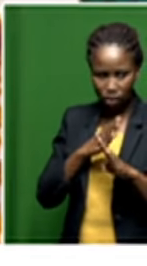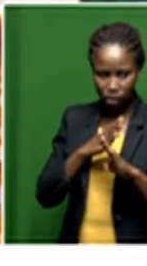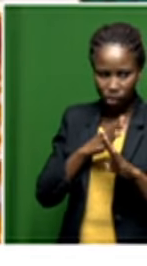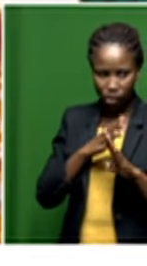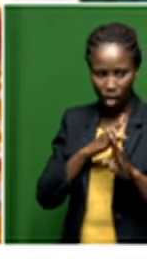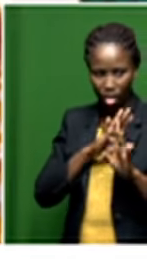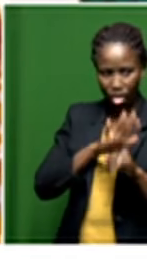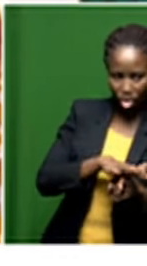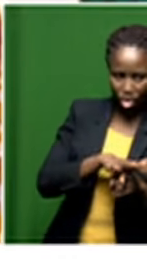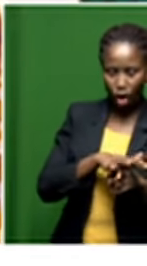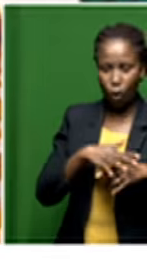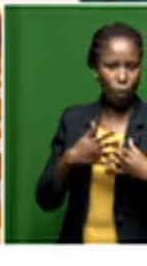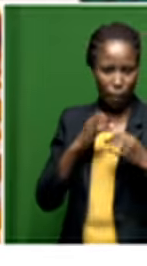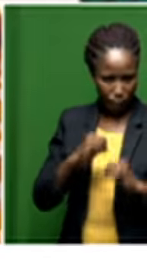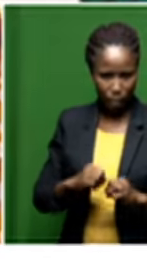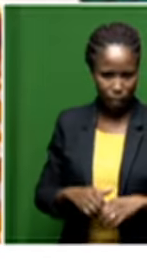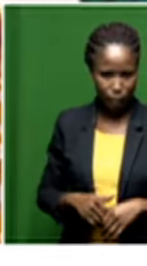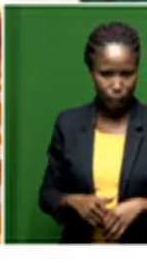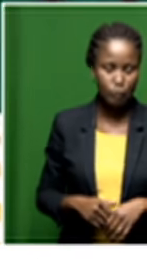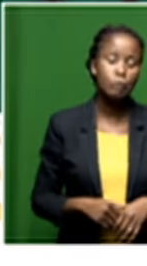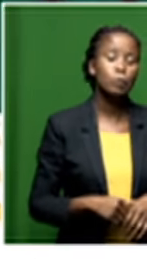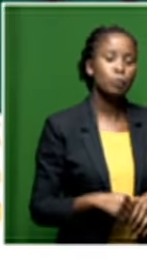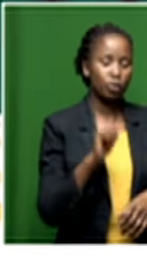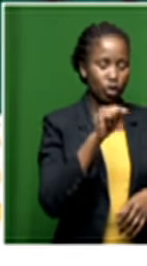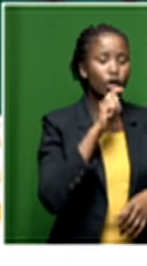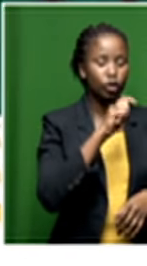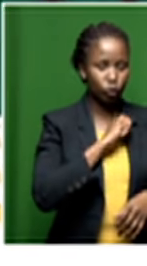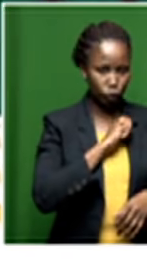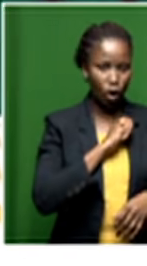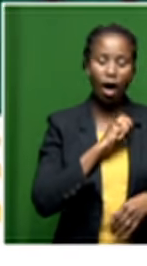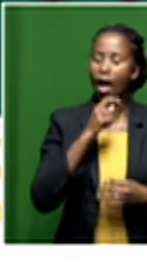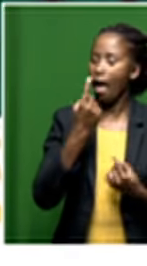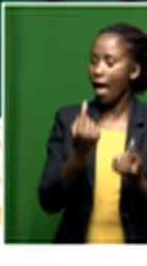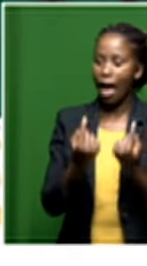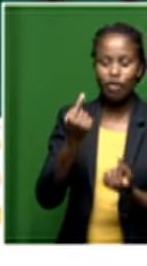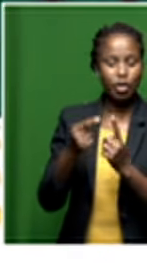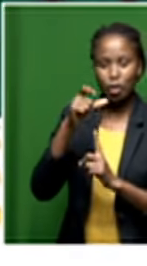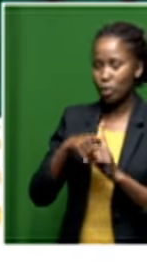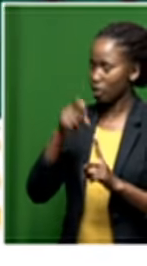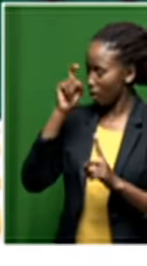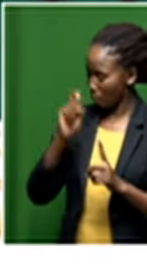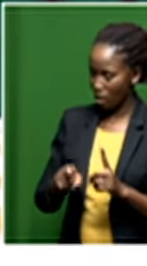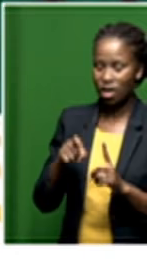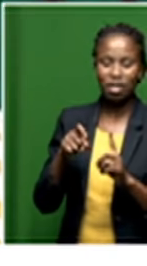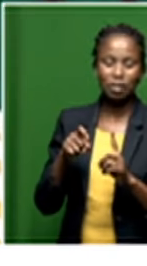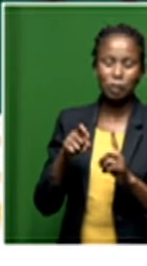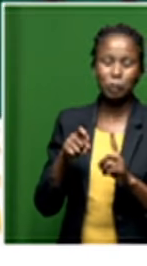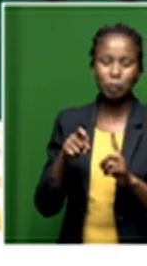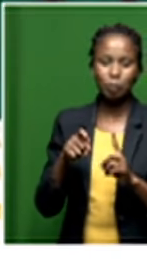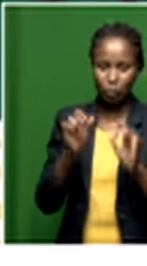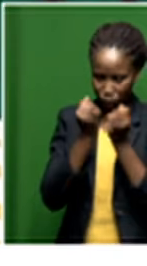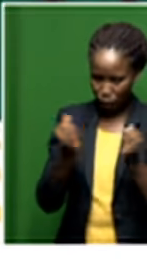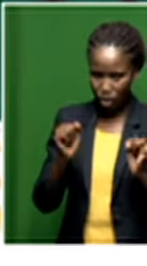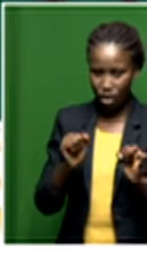That's very true. Everyone should be free, and the ANC really should be the last to block people